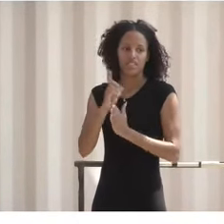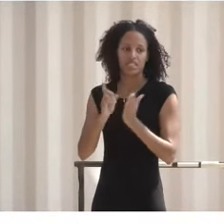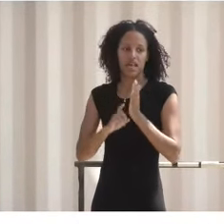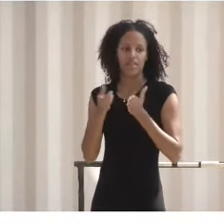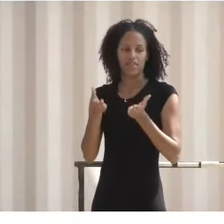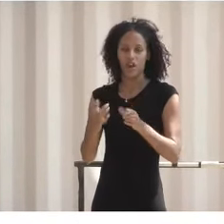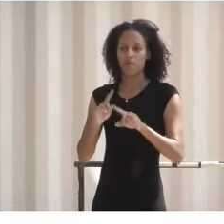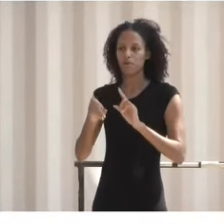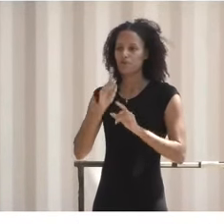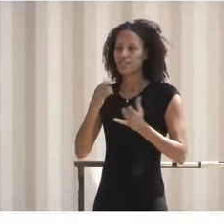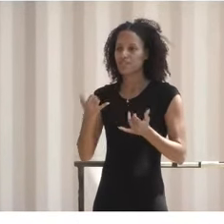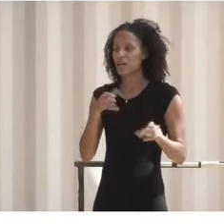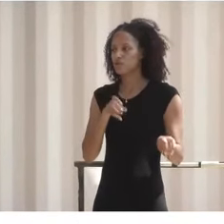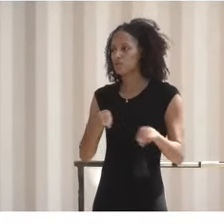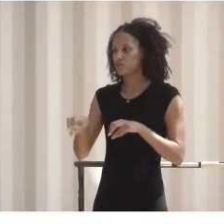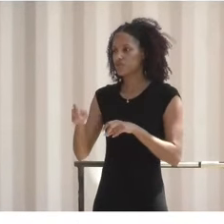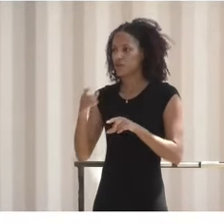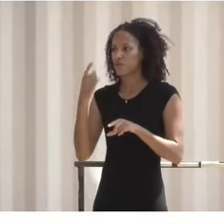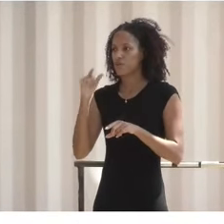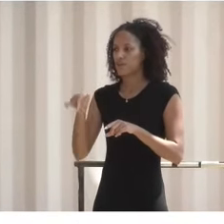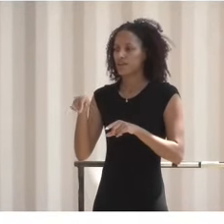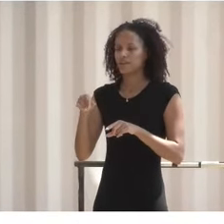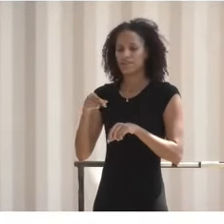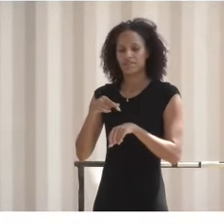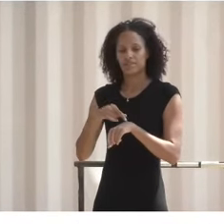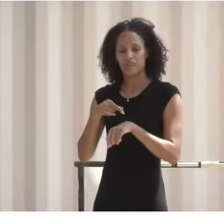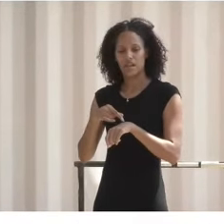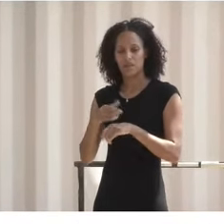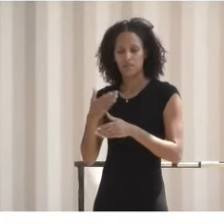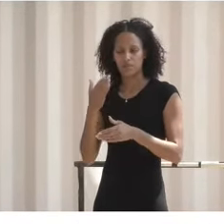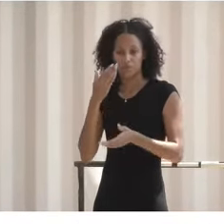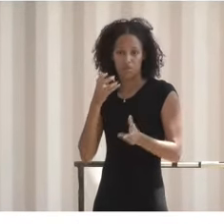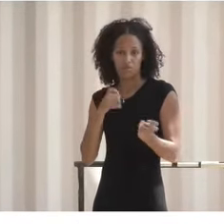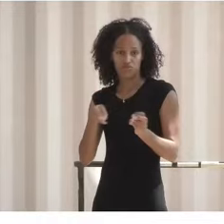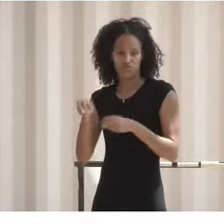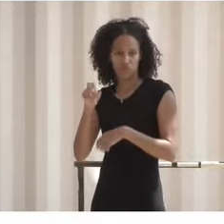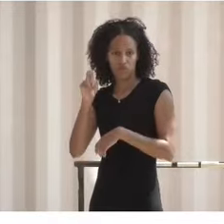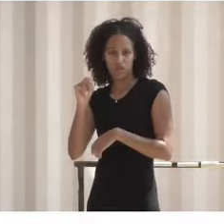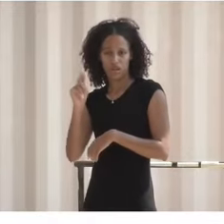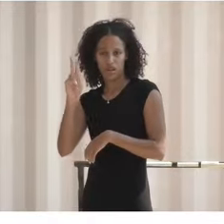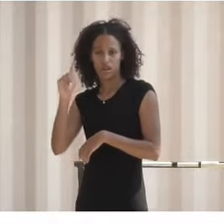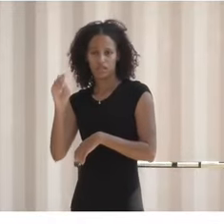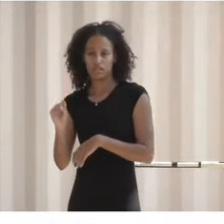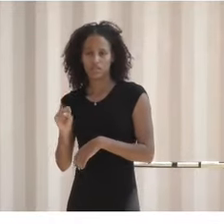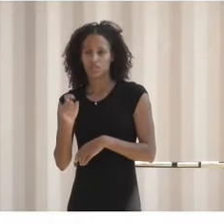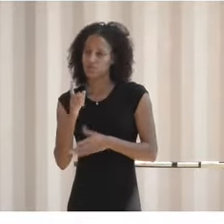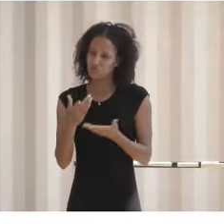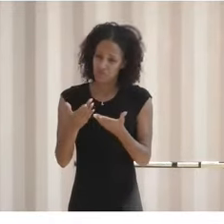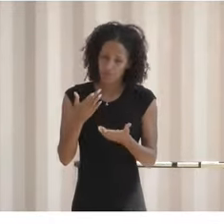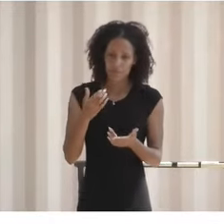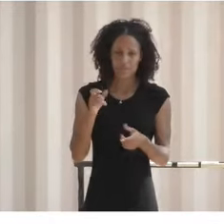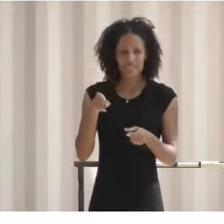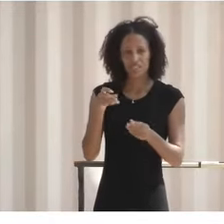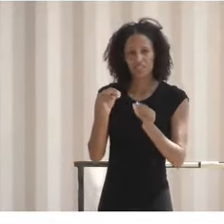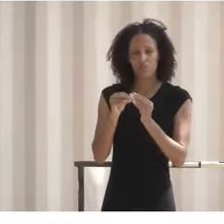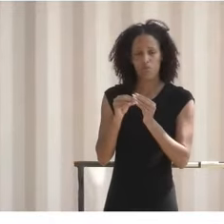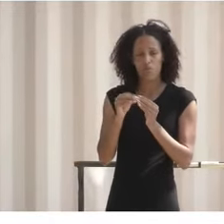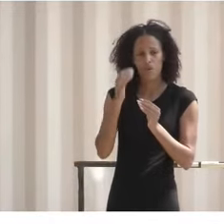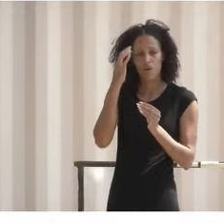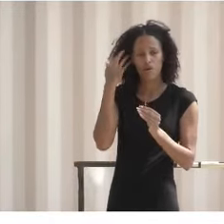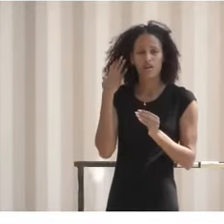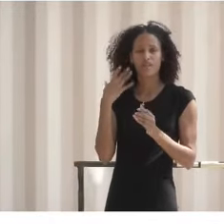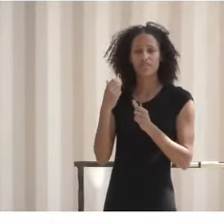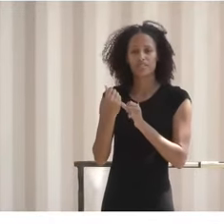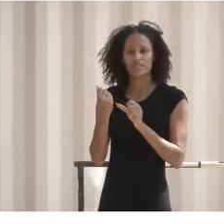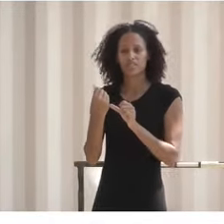transitioning into a longer term crop return like nuts often needs a little bit of assistance because there's a little bit of a stopgap